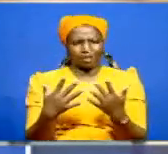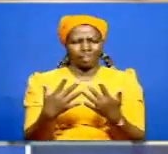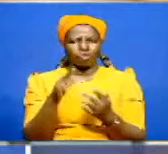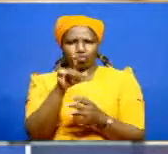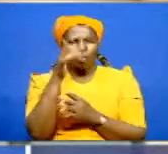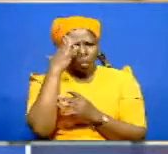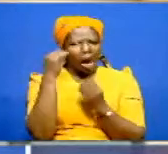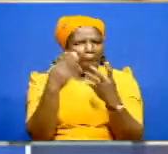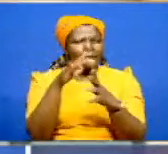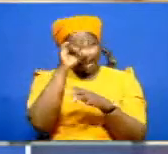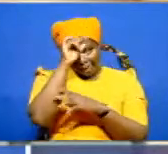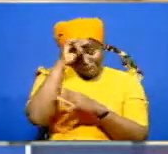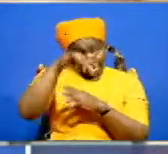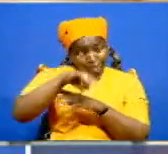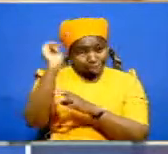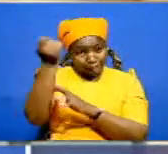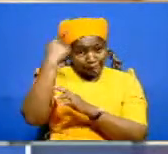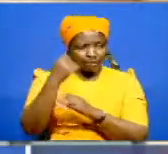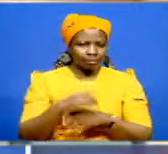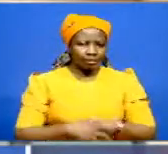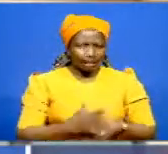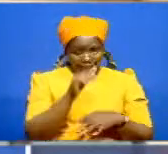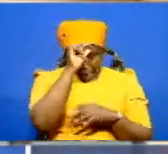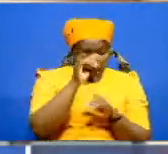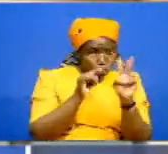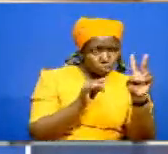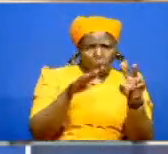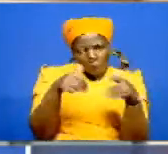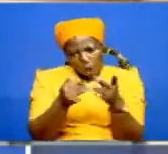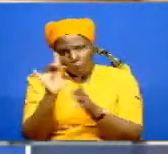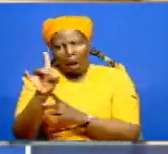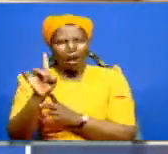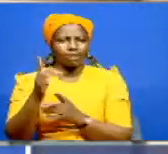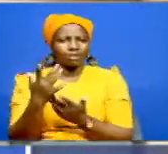Kenya hii? Ni moja ama ni mbili?